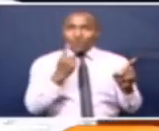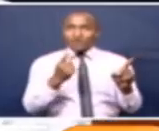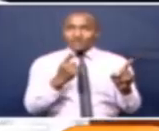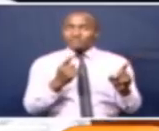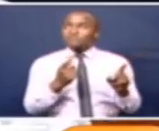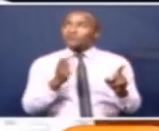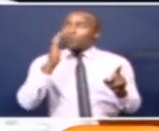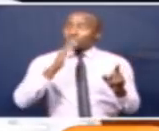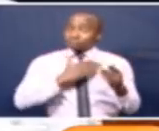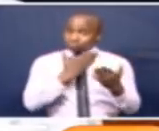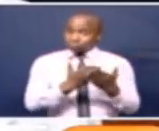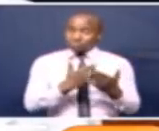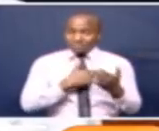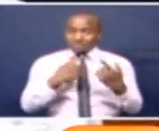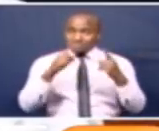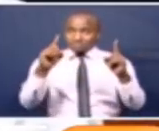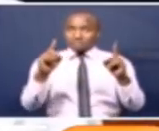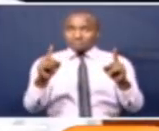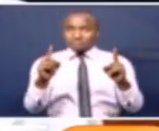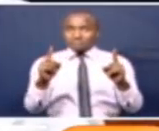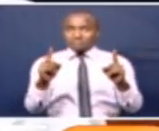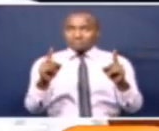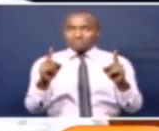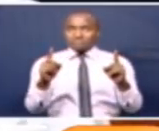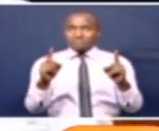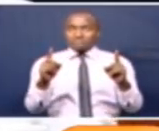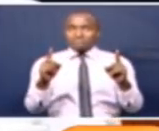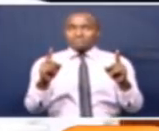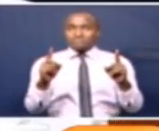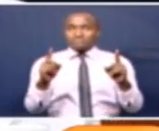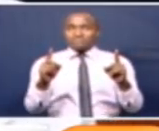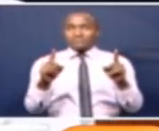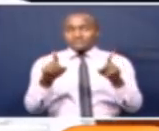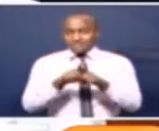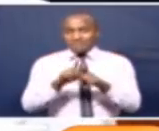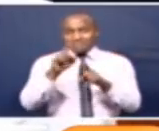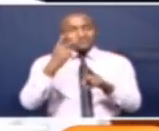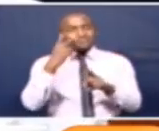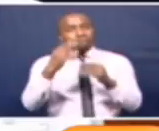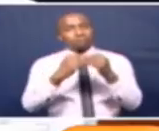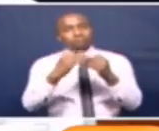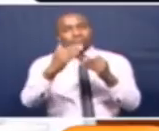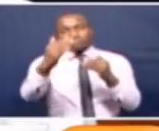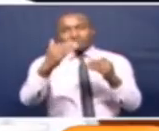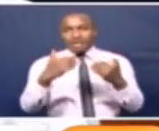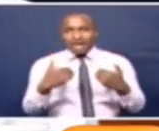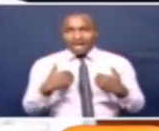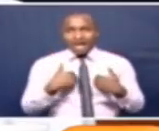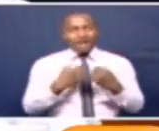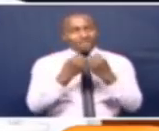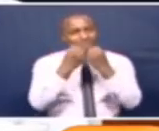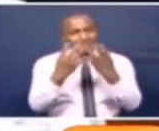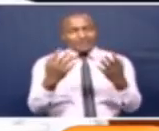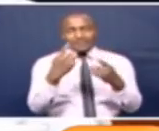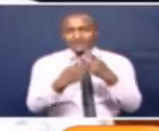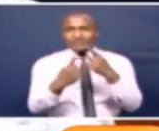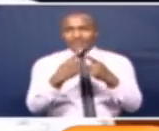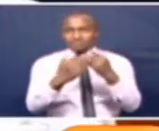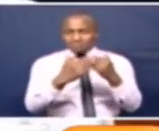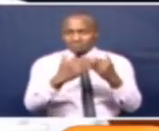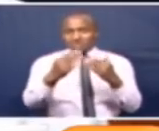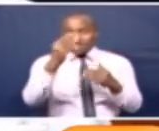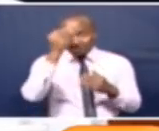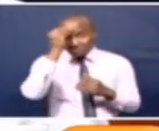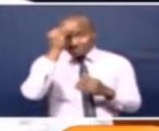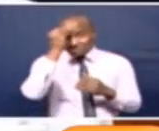God's grace that I'm here. Mm-hmm. So you should also look forward. I still have many more years in education.